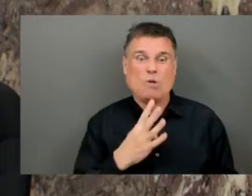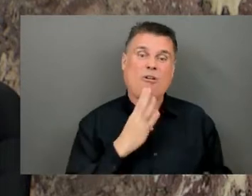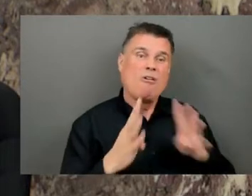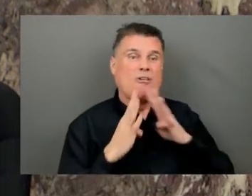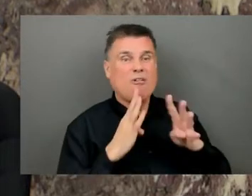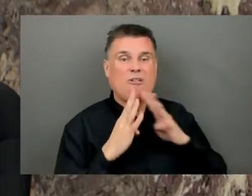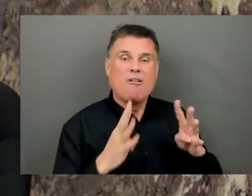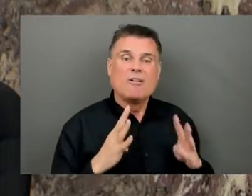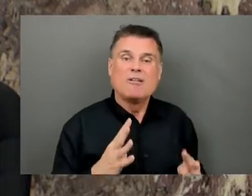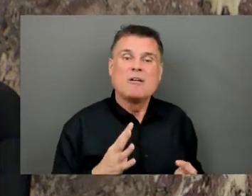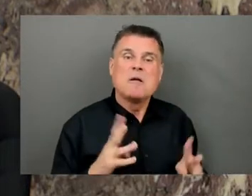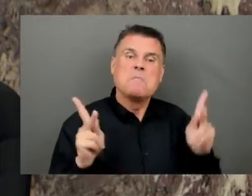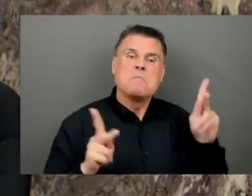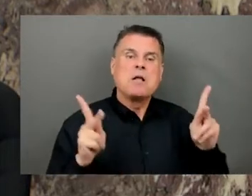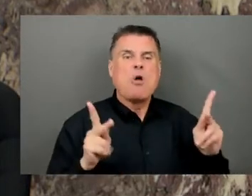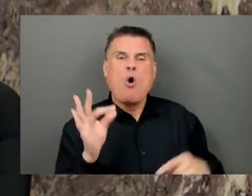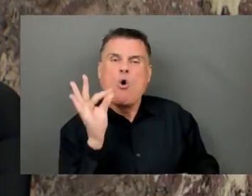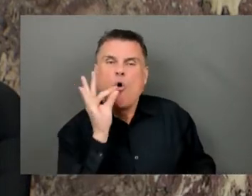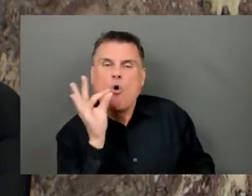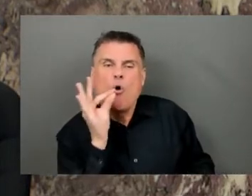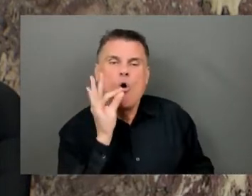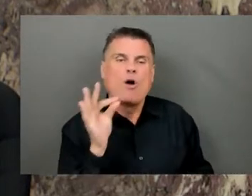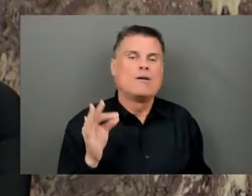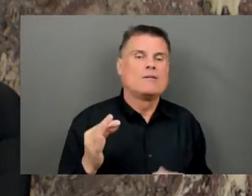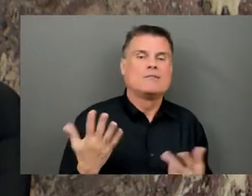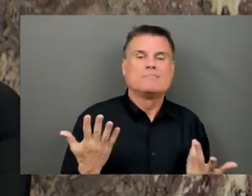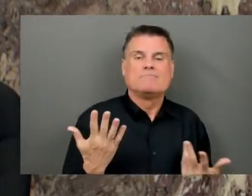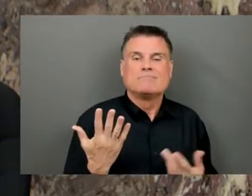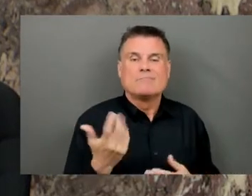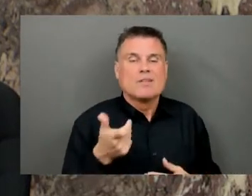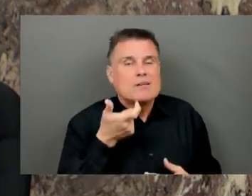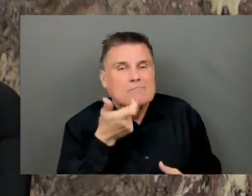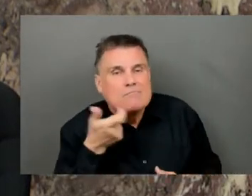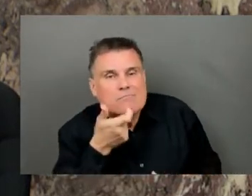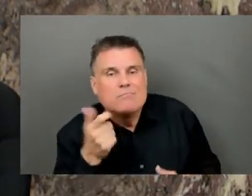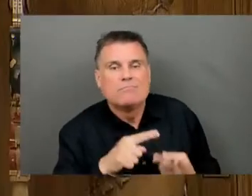way is incorrect, and the member knows it.